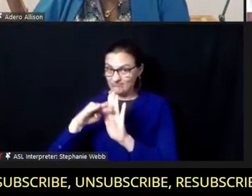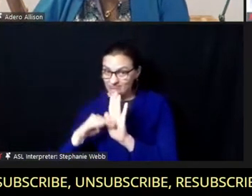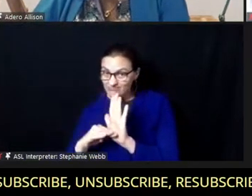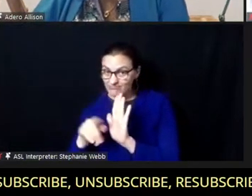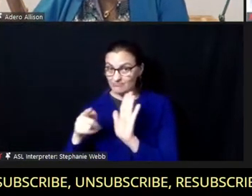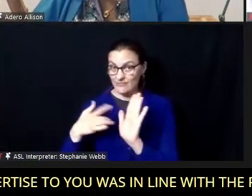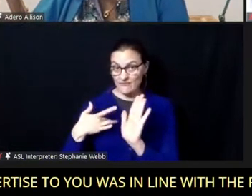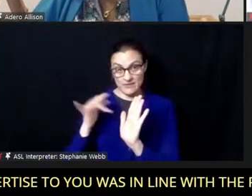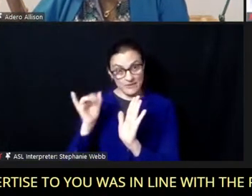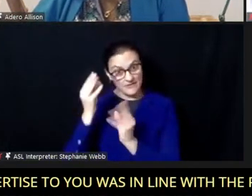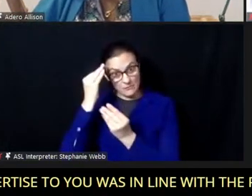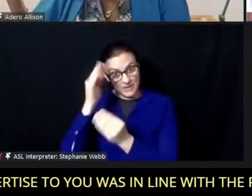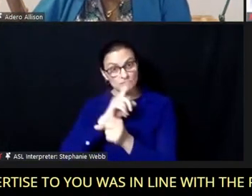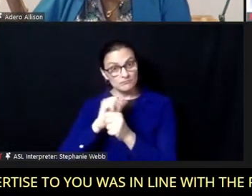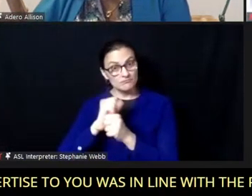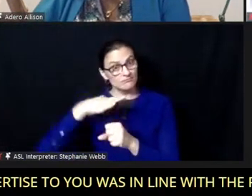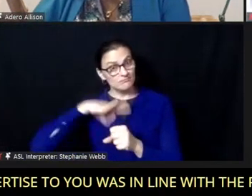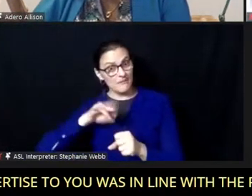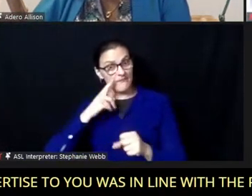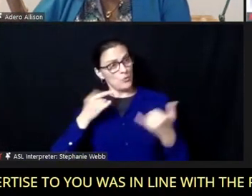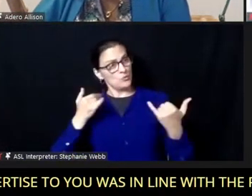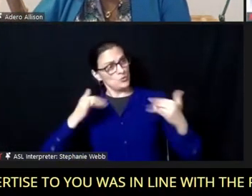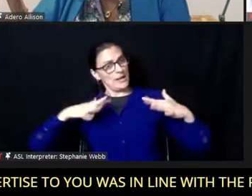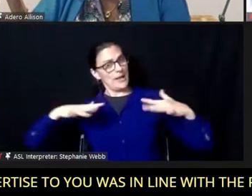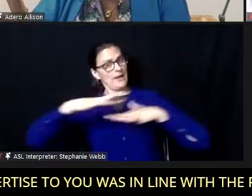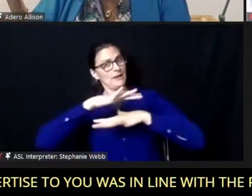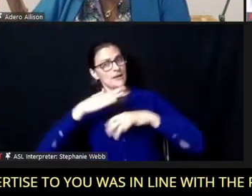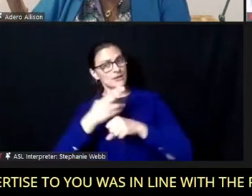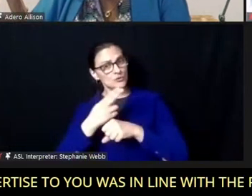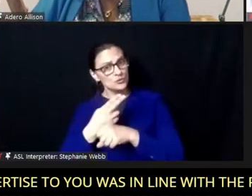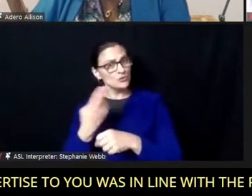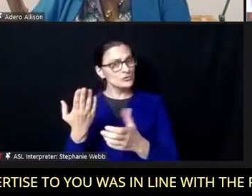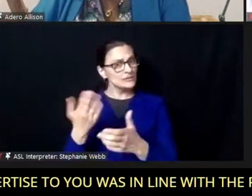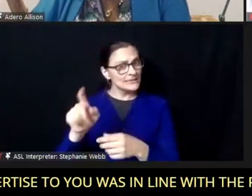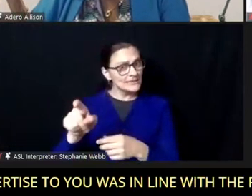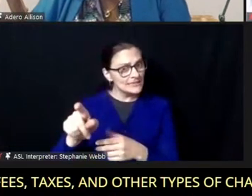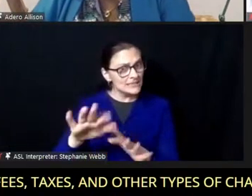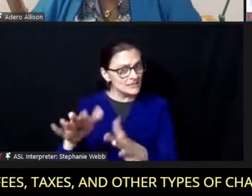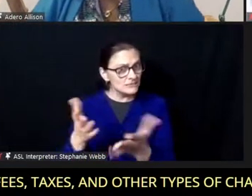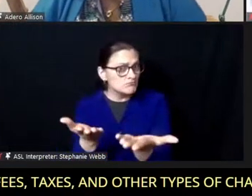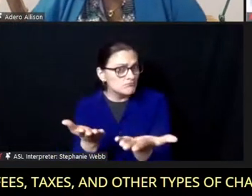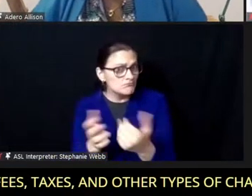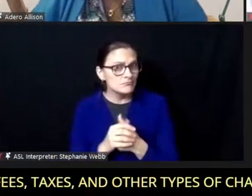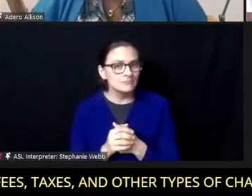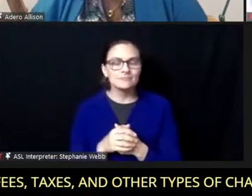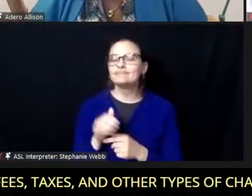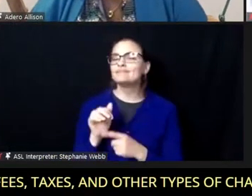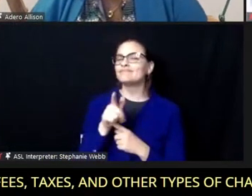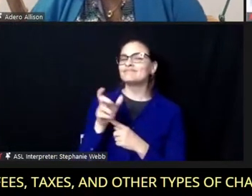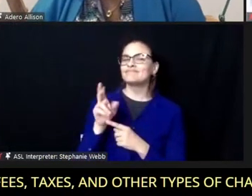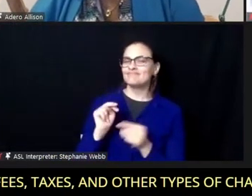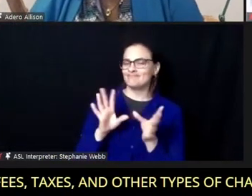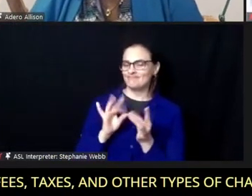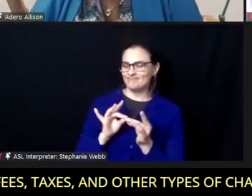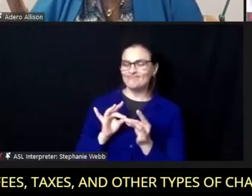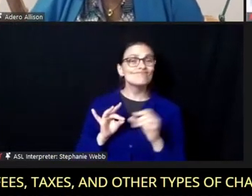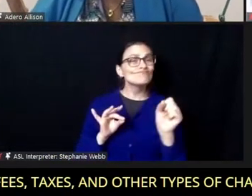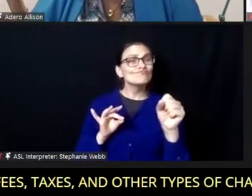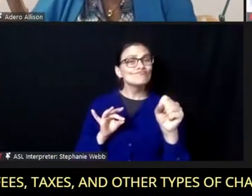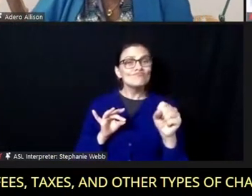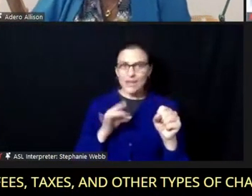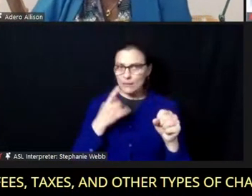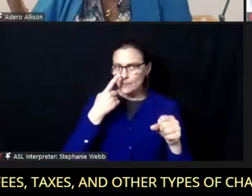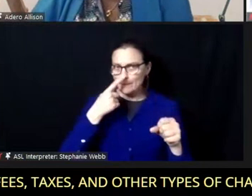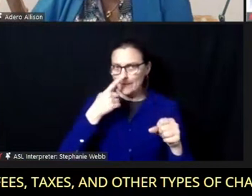of today's marketplace? Yeah. So can I do the second part first? Because I think